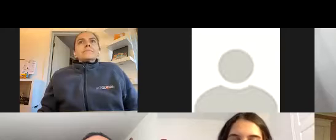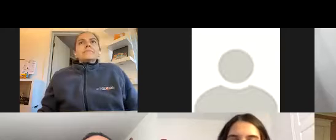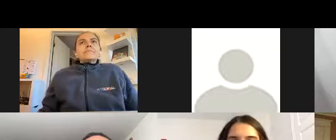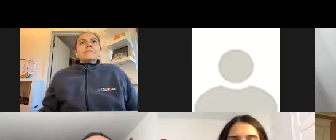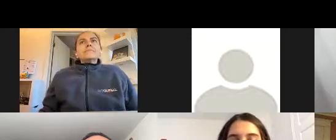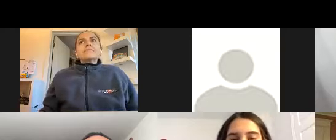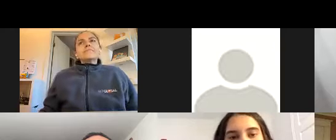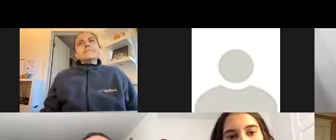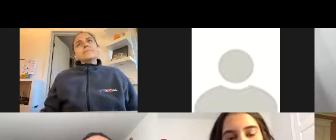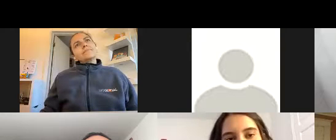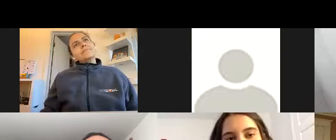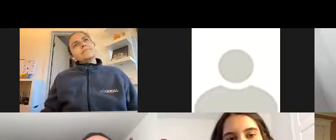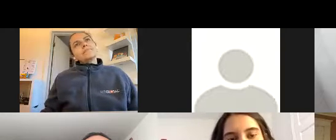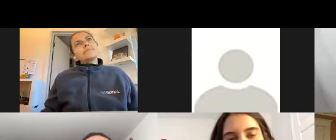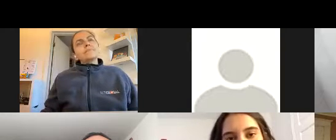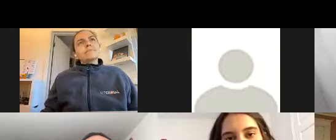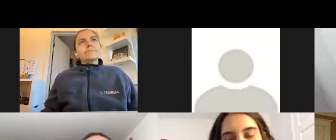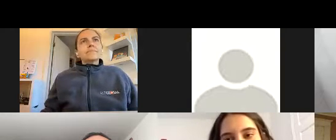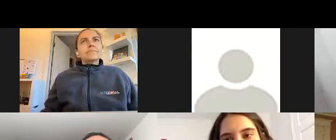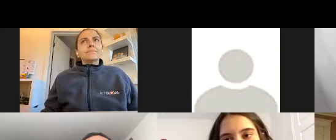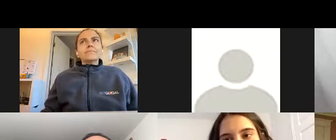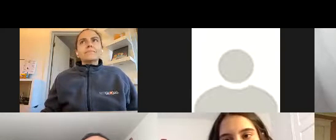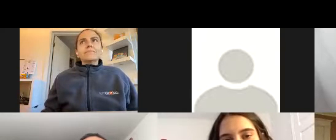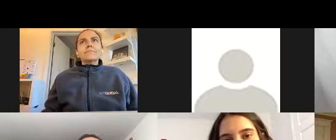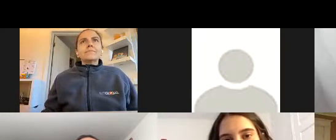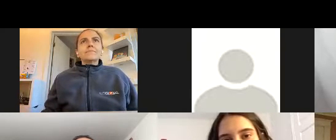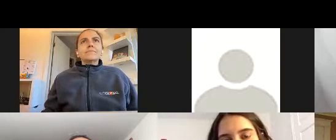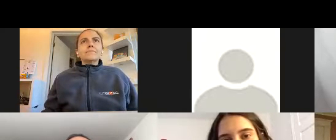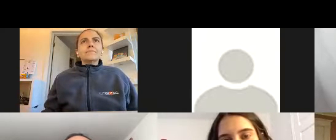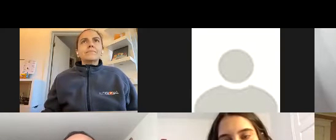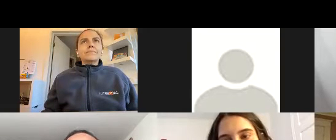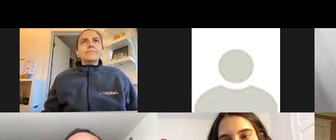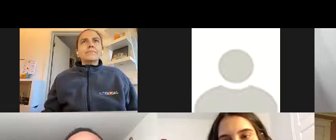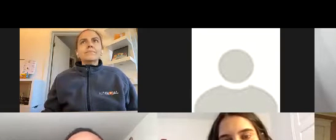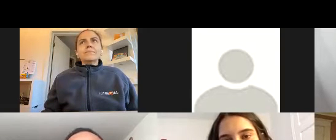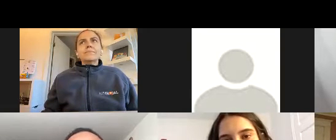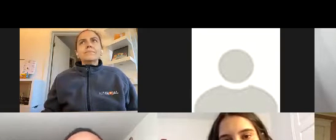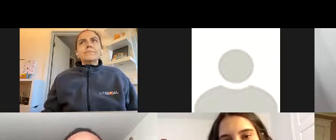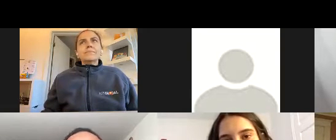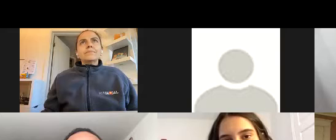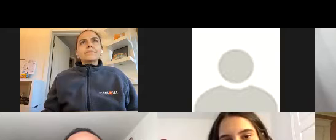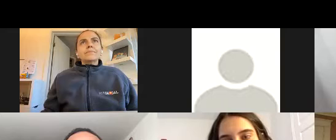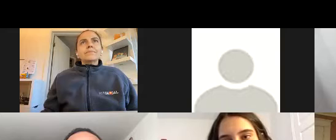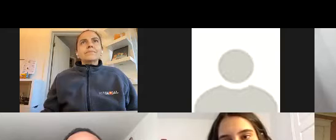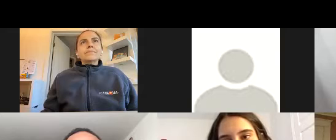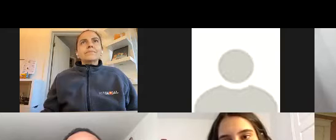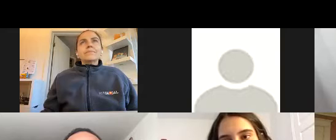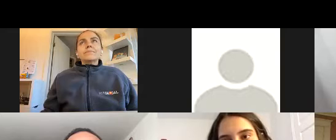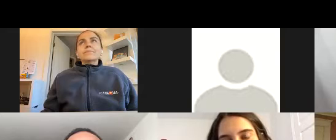culture in general by, I guess, celebrating it and spreading it and making